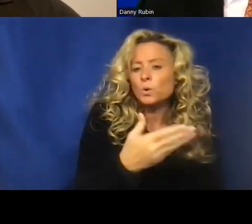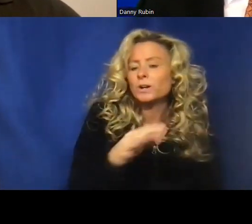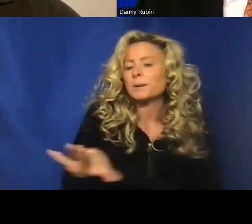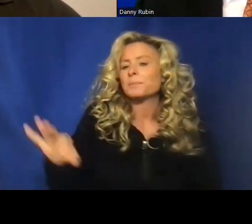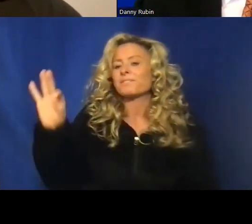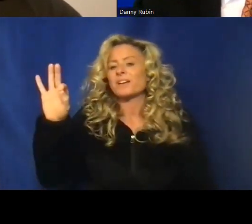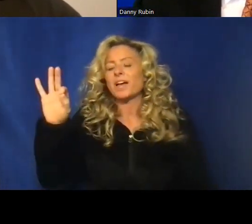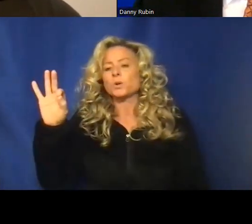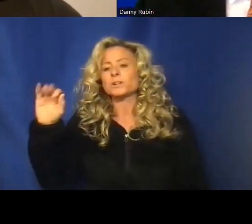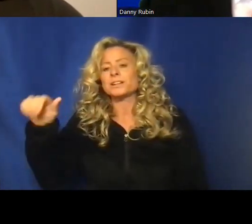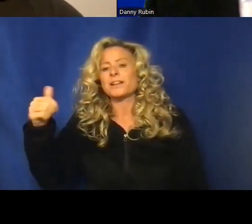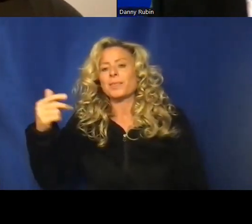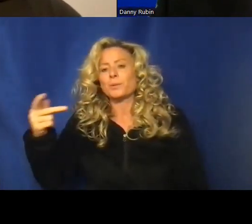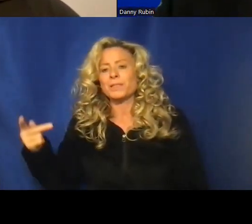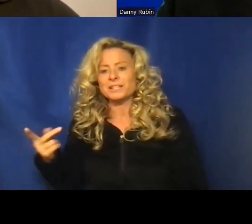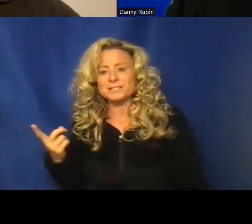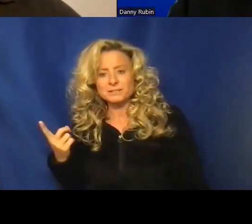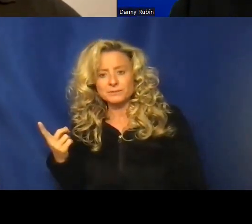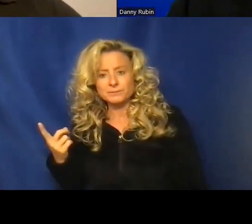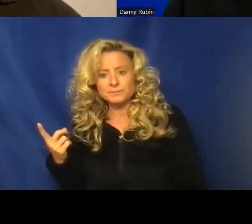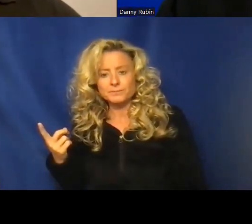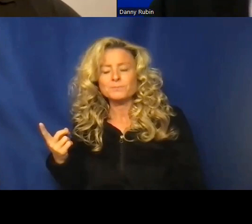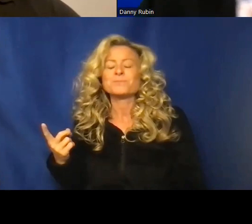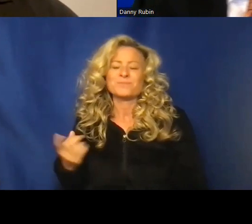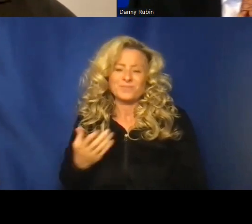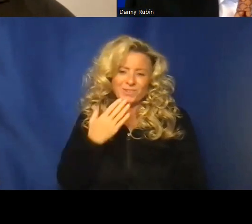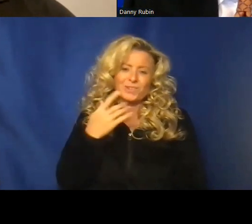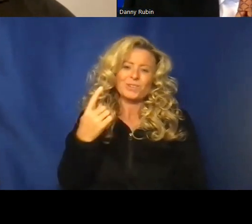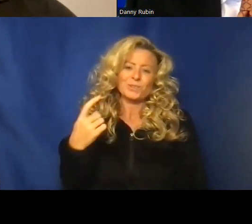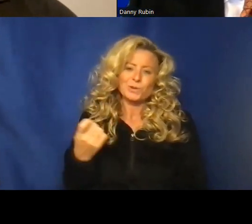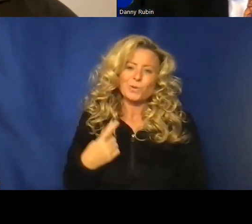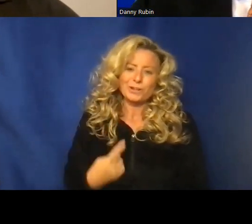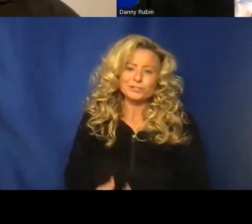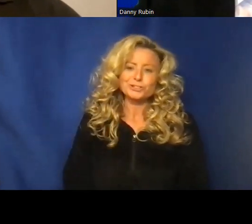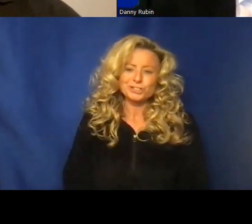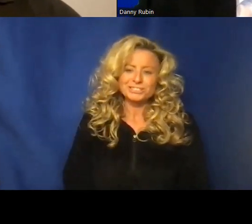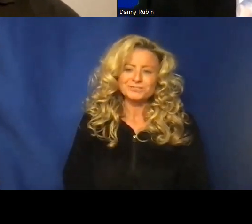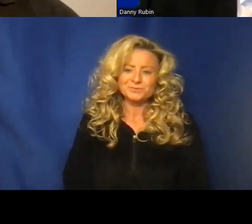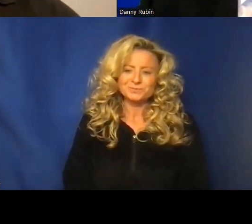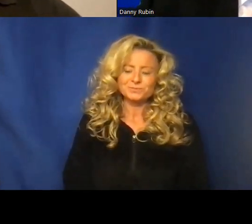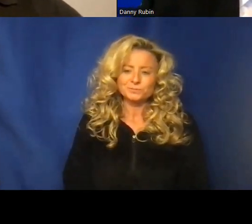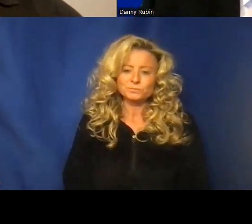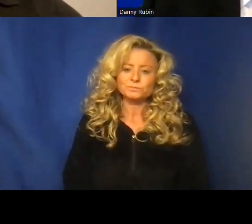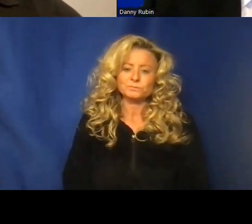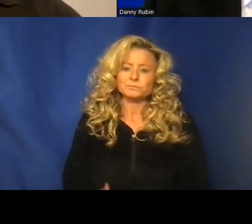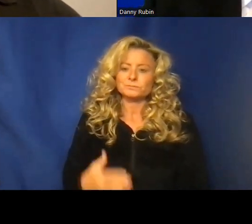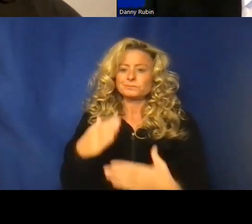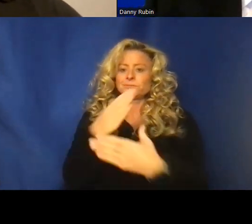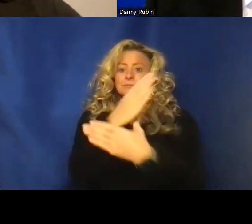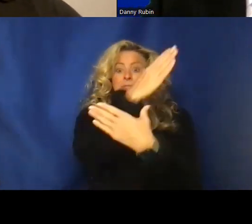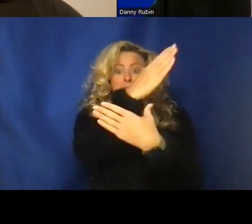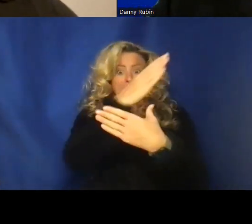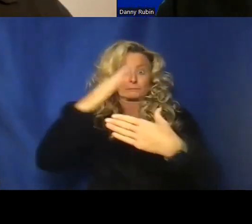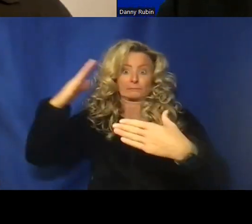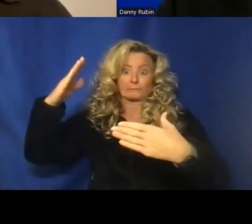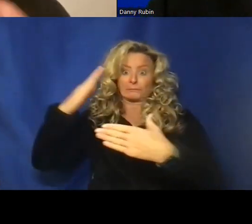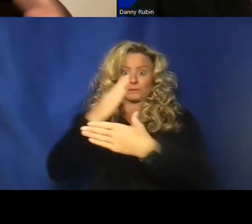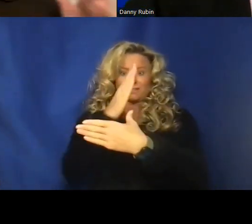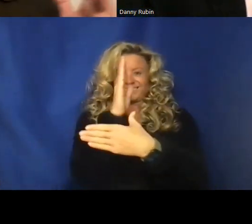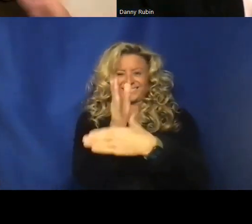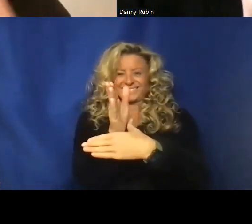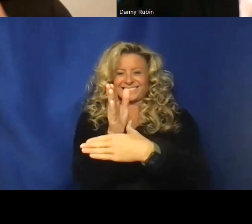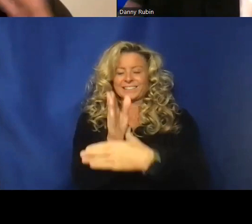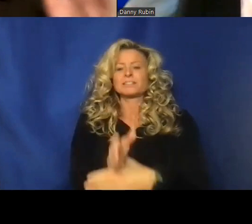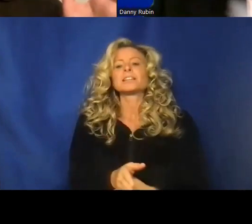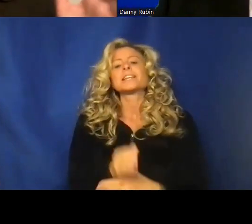found somewhere else? Yeah, so that's a great question. It's somewhere in between there. So if you imagine,